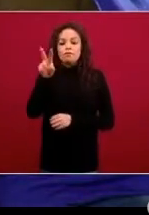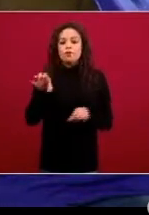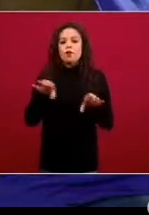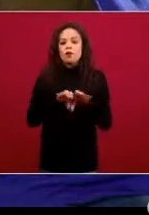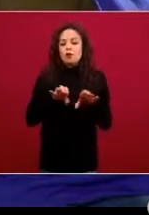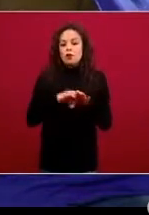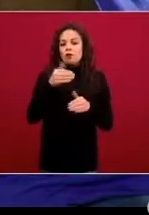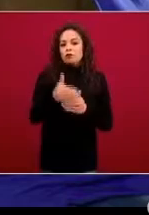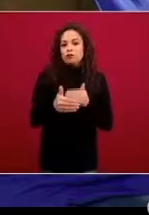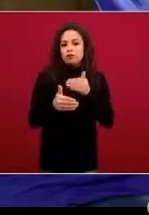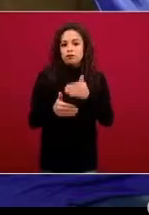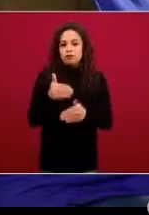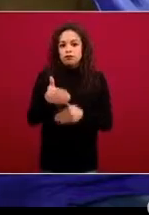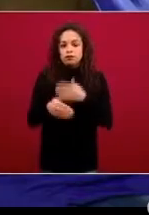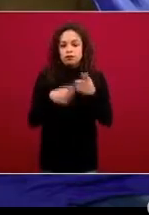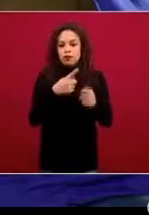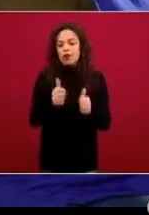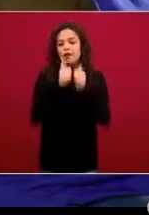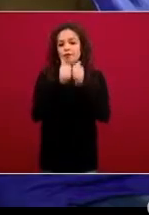they are right now?